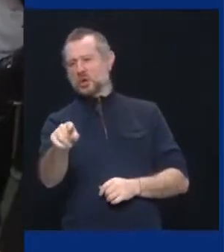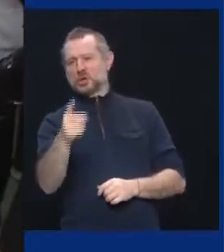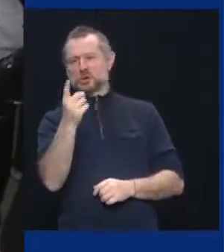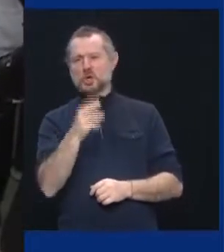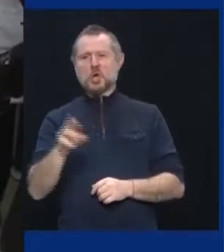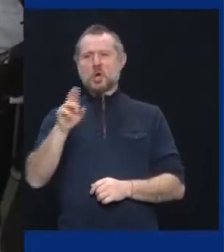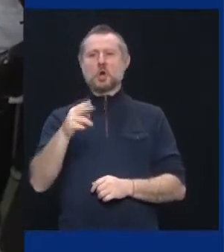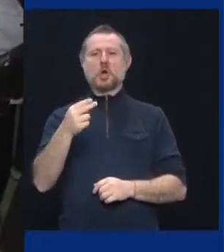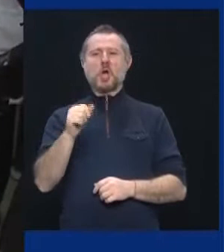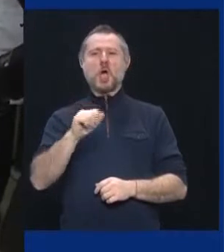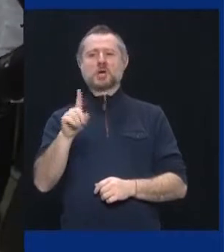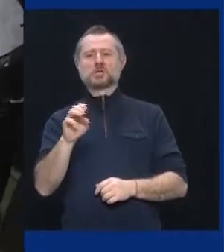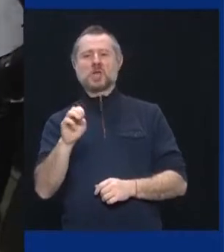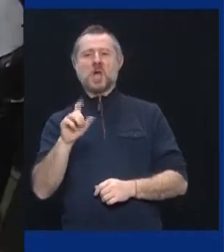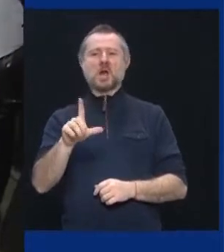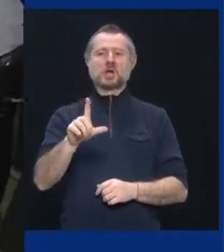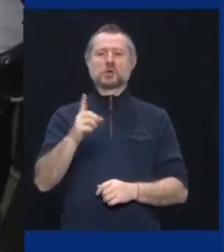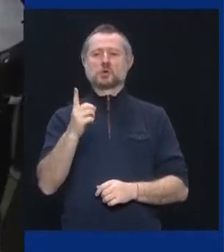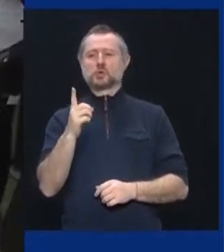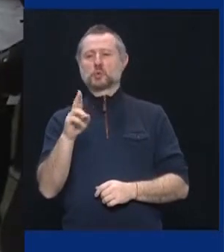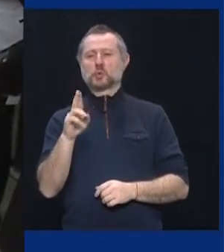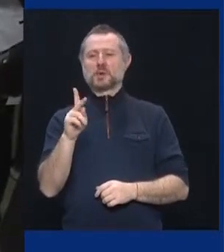second mother.